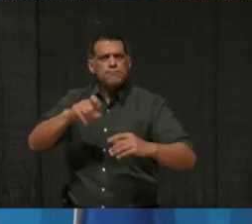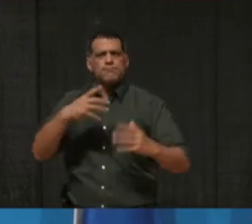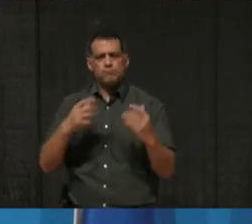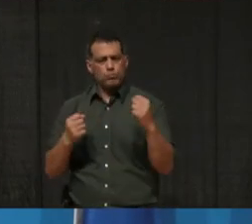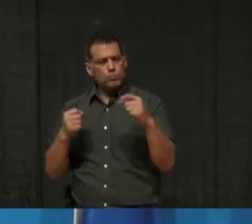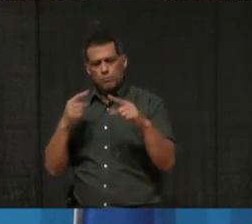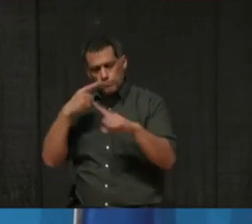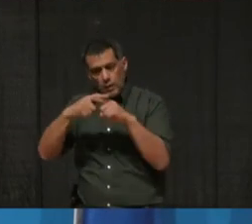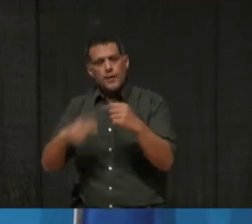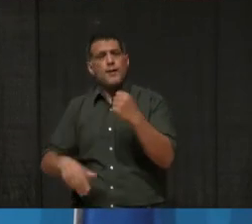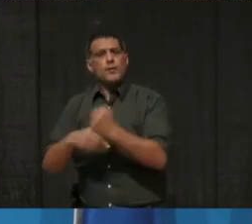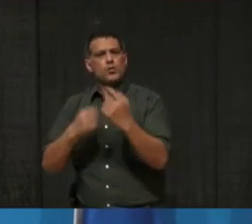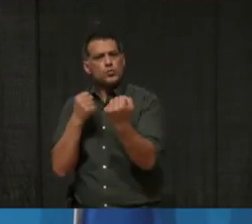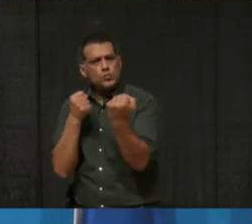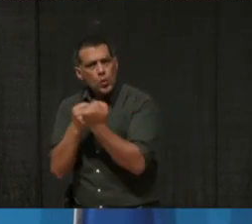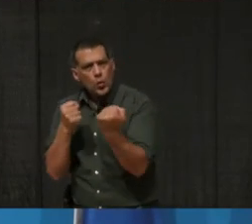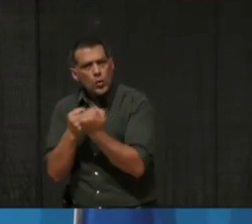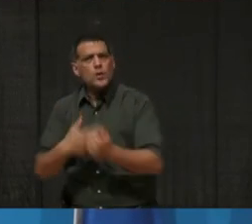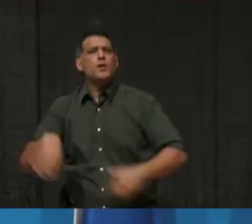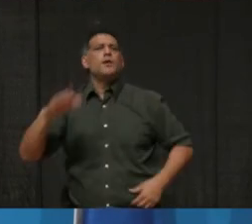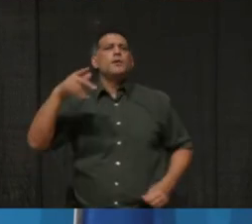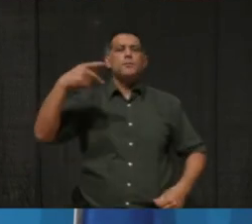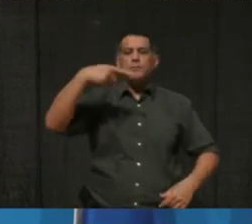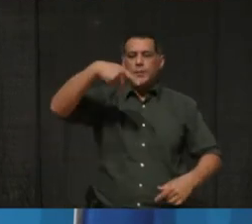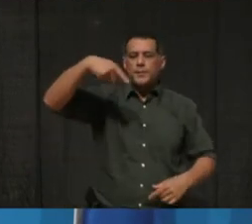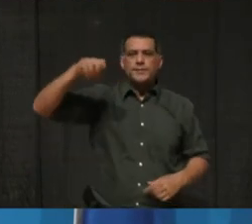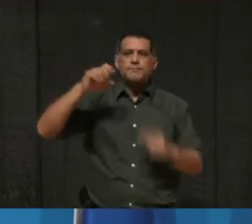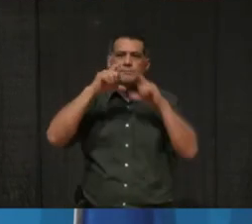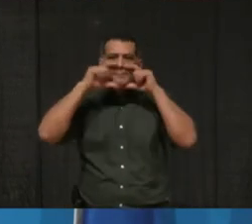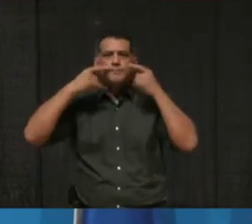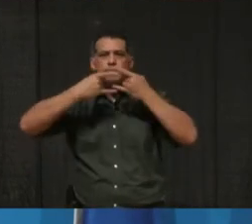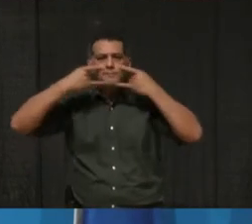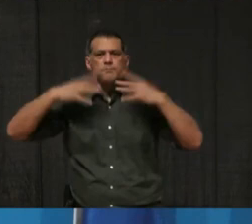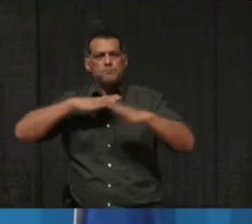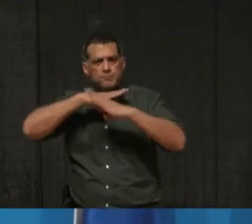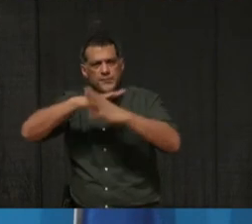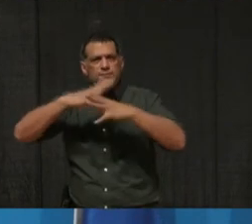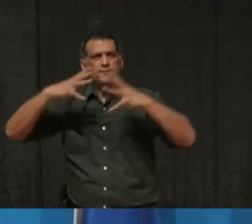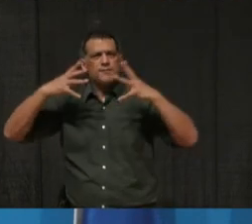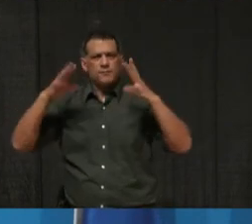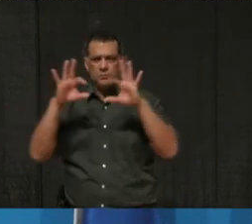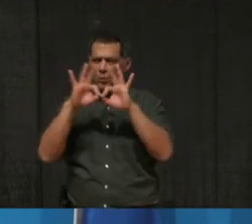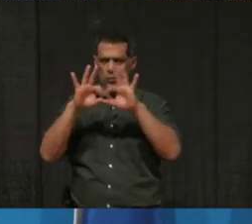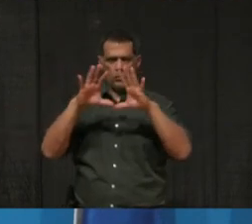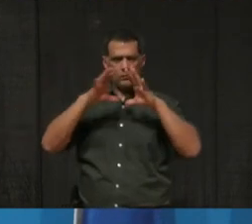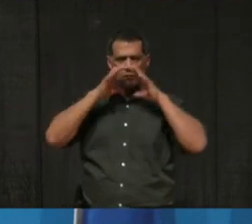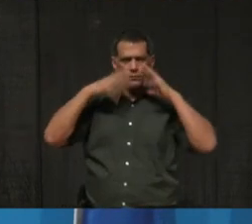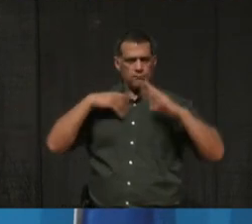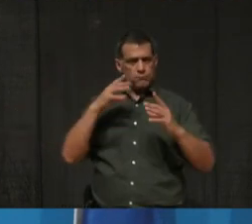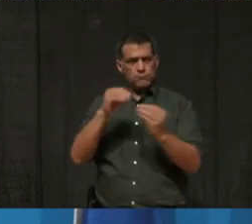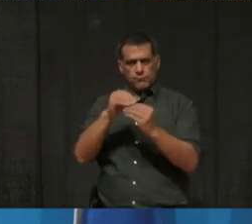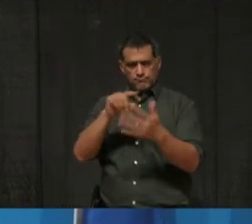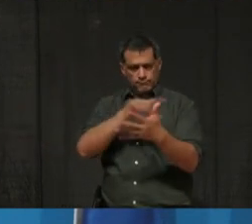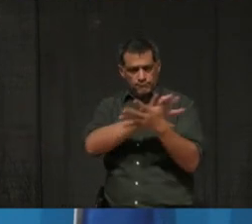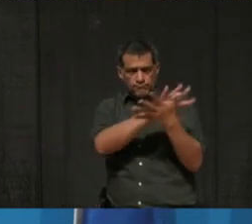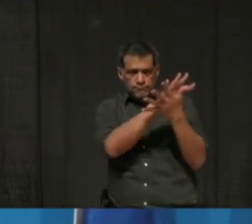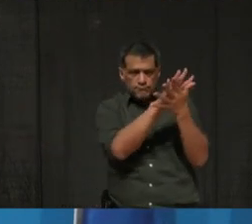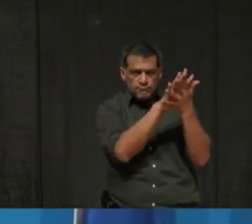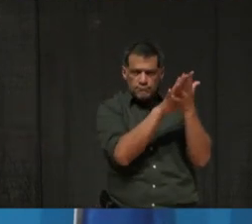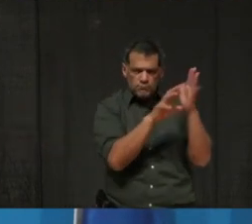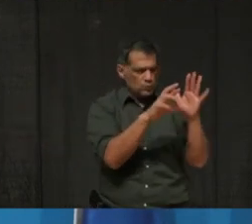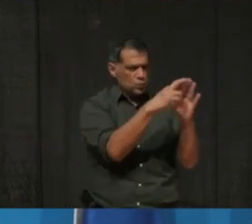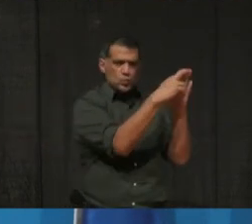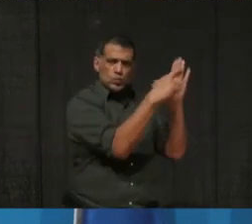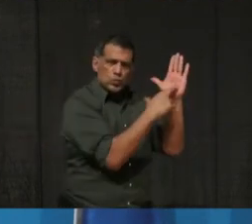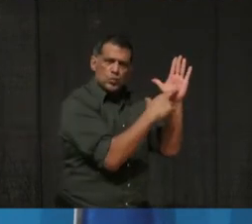and guidance for staff and teachers, etc. So there are a number of measures that we have continue to work with our school board partners on and